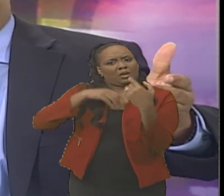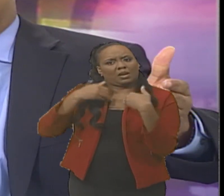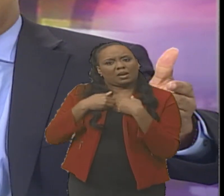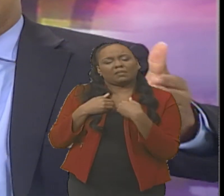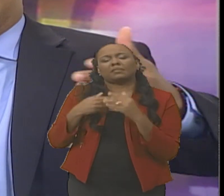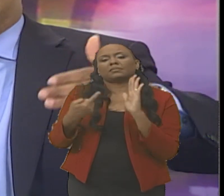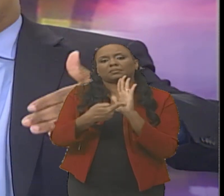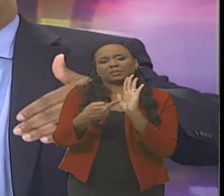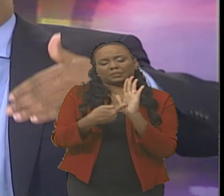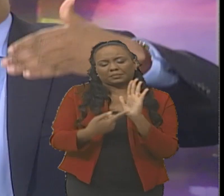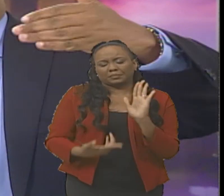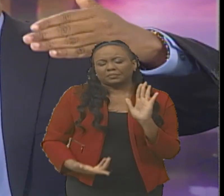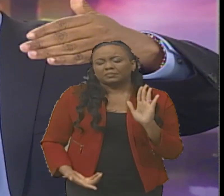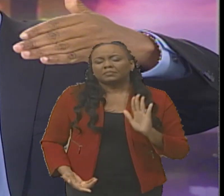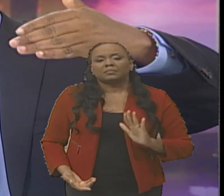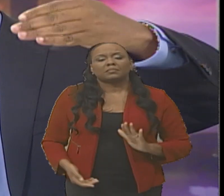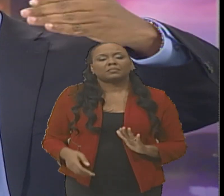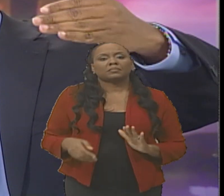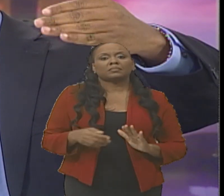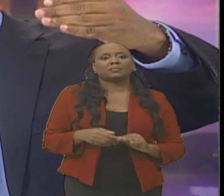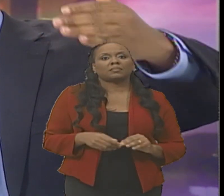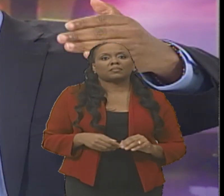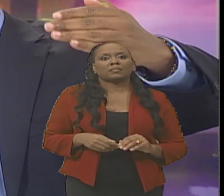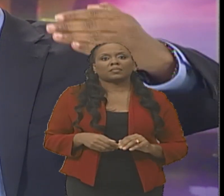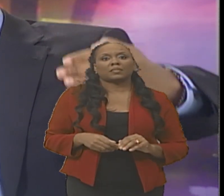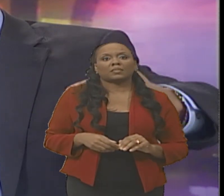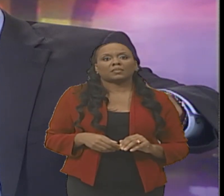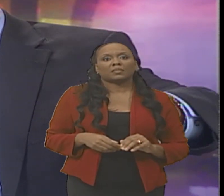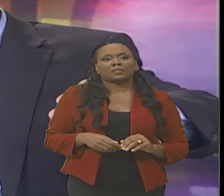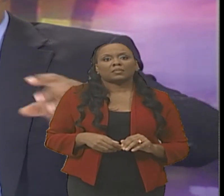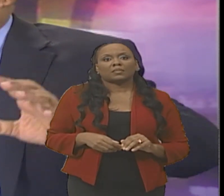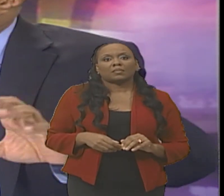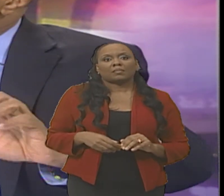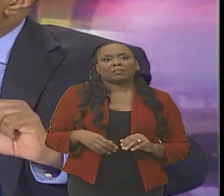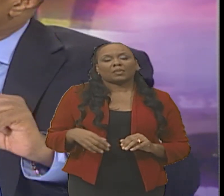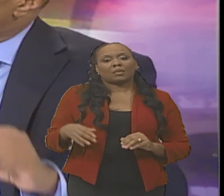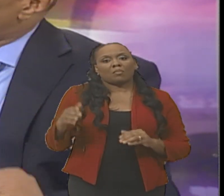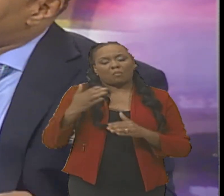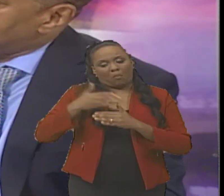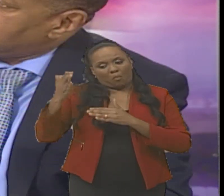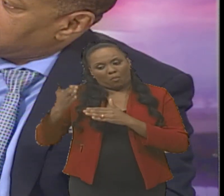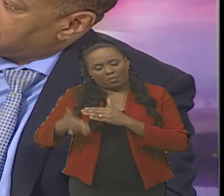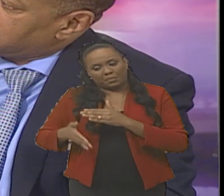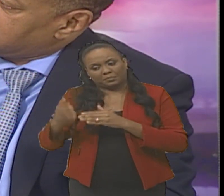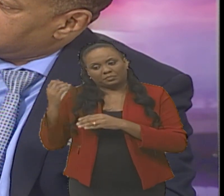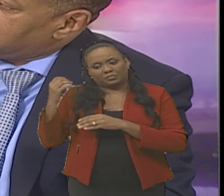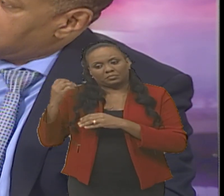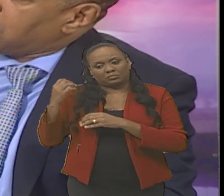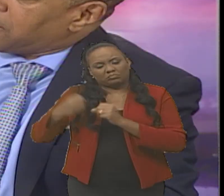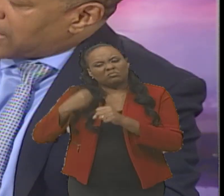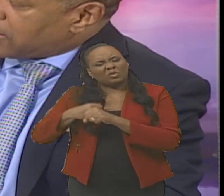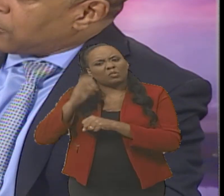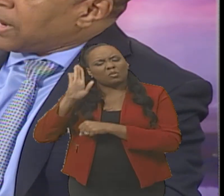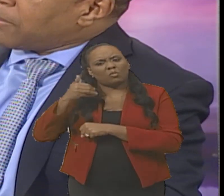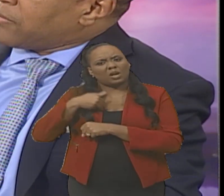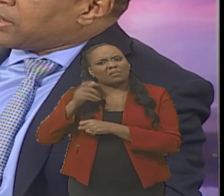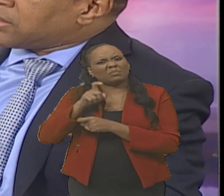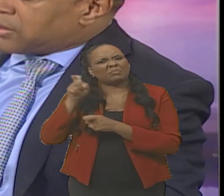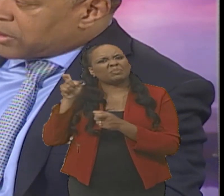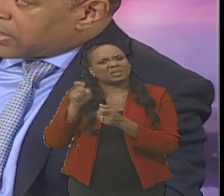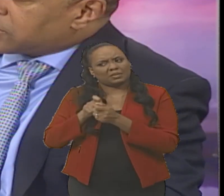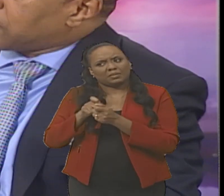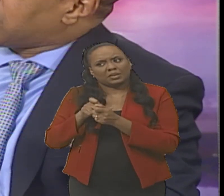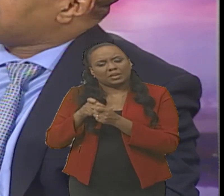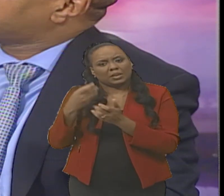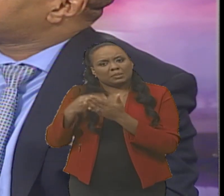example, we are saying we will get by 1920 end fiscal year, we will hit 6% primary balance. That now the IMF takes and